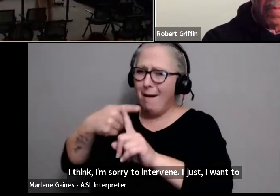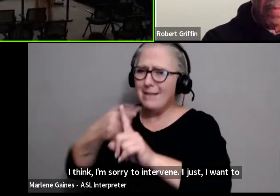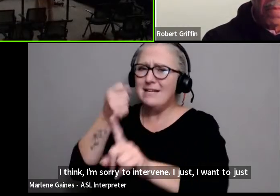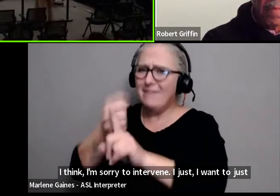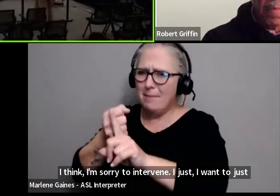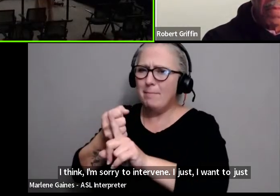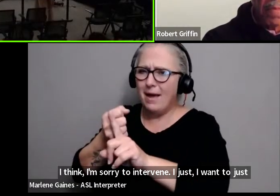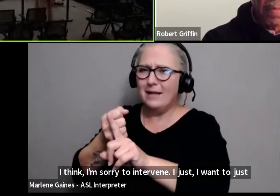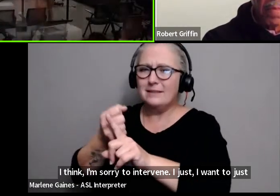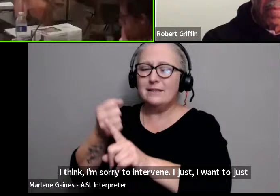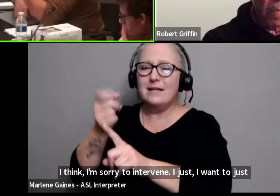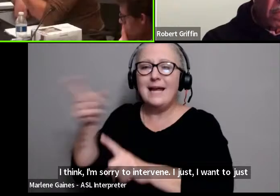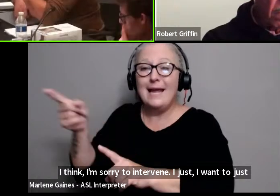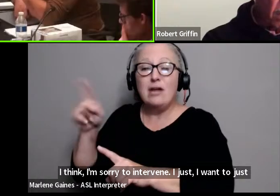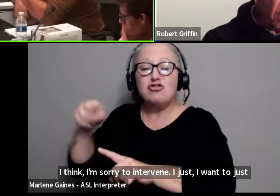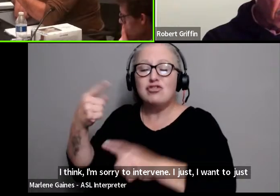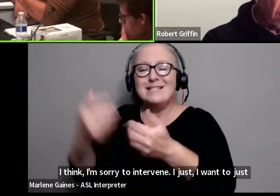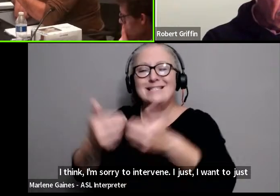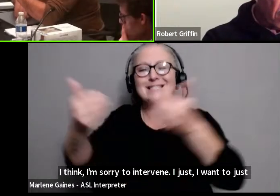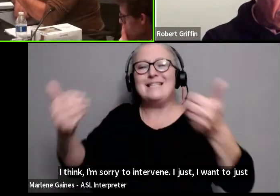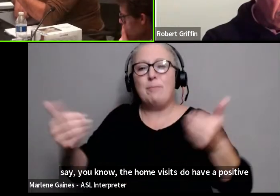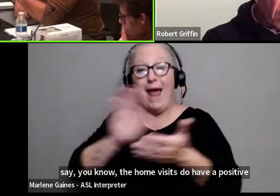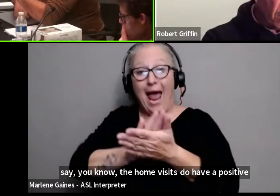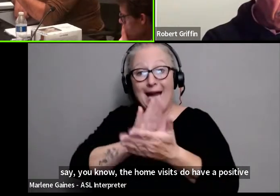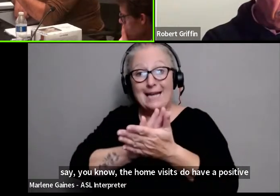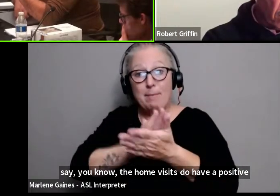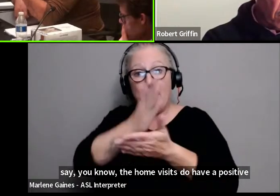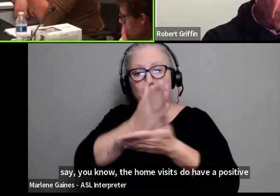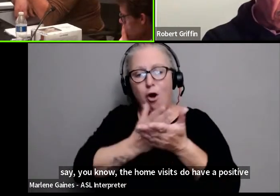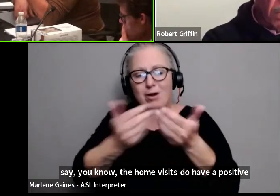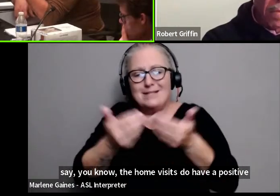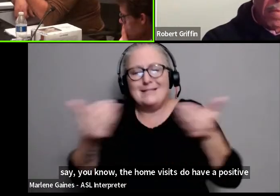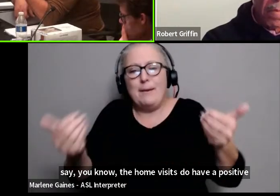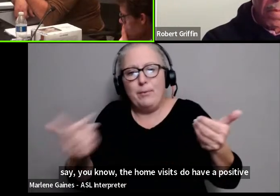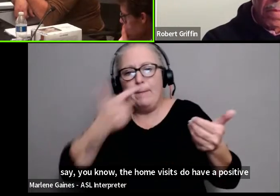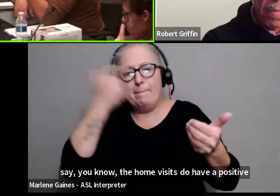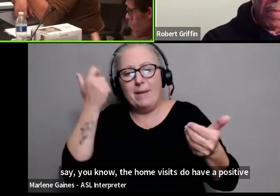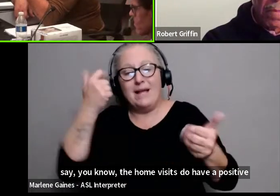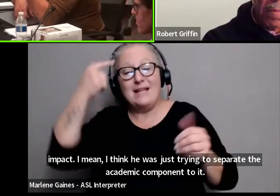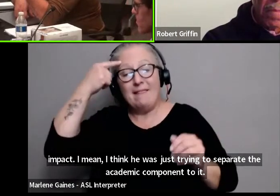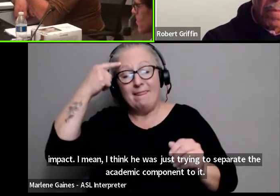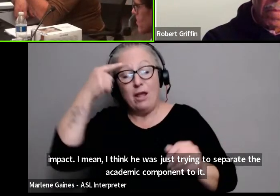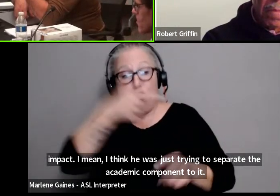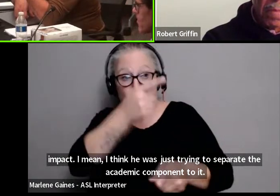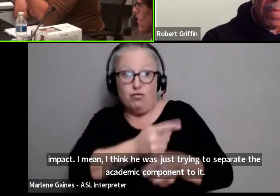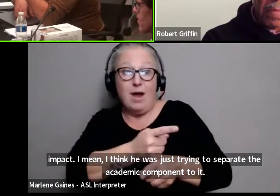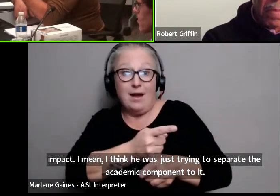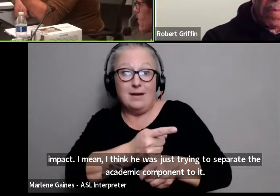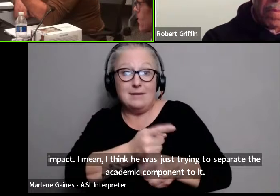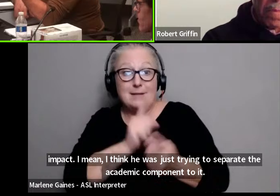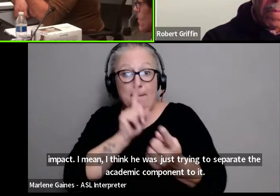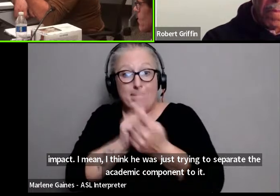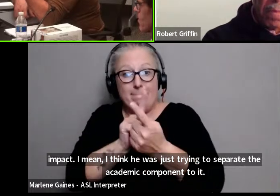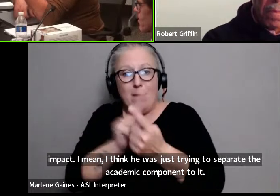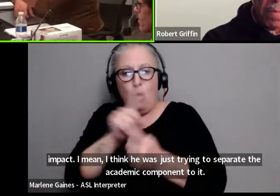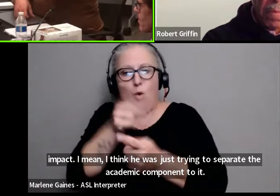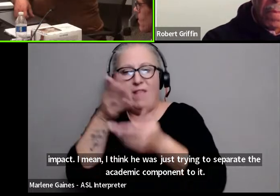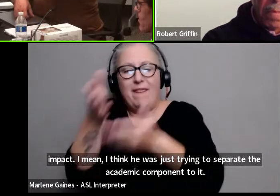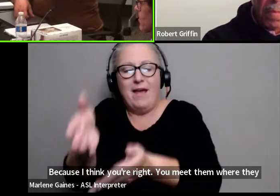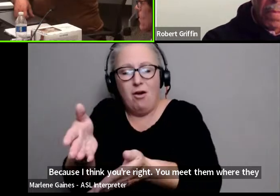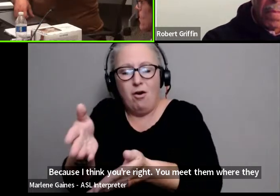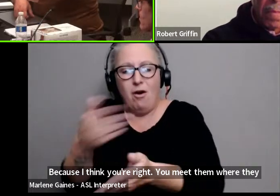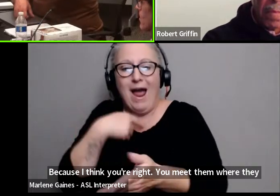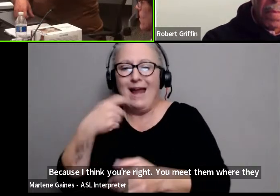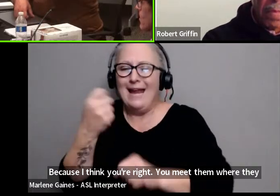I mean, I think he was just trying to separate the academic component to it, because I think you're right. You meet them where they are. And Yes. I just need